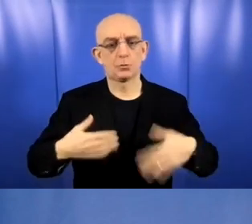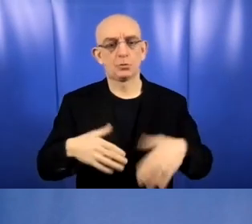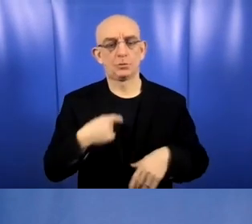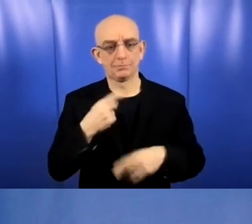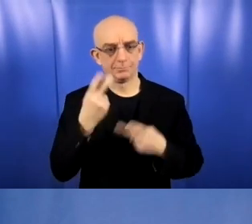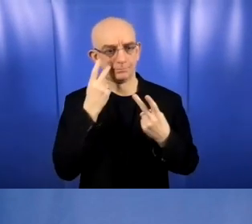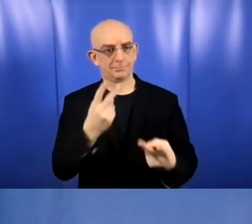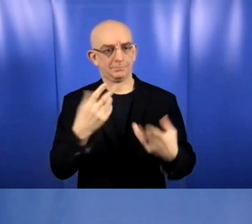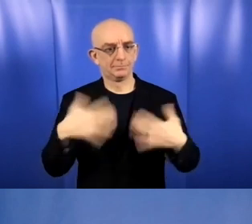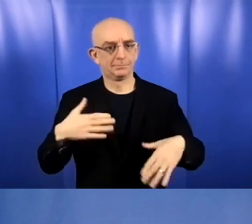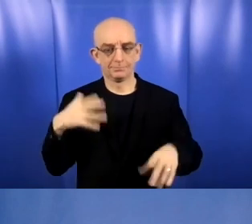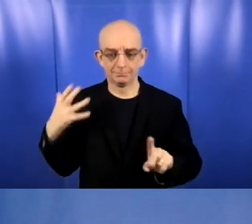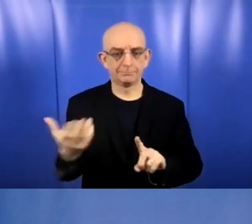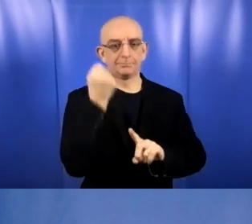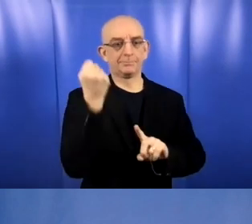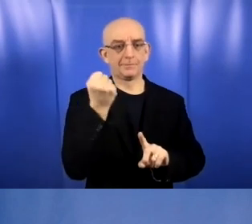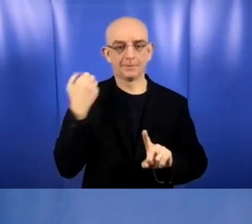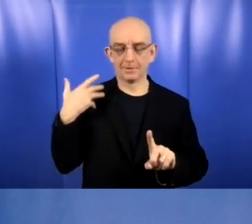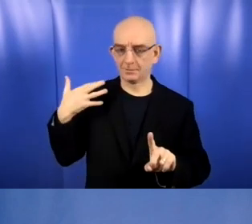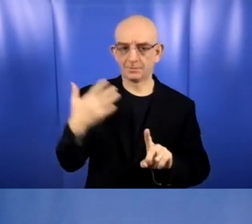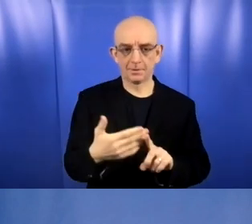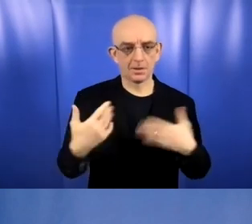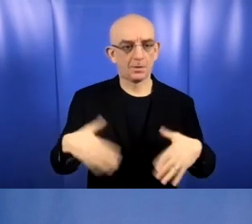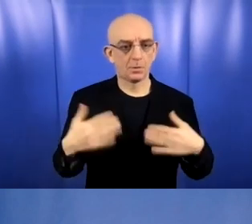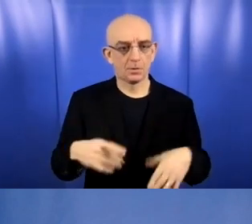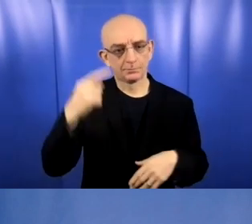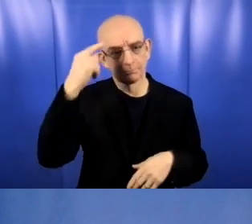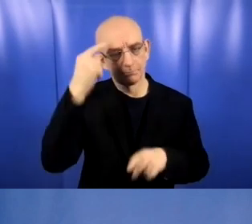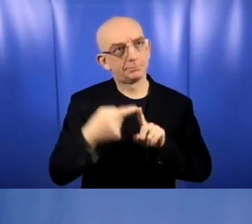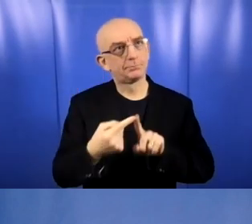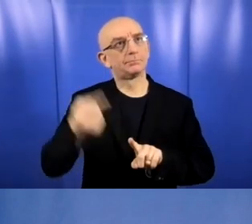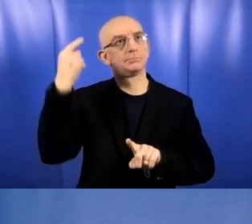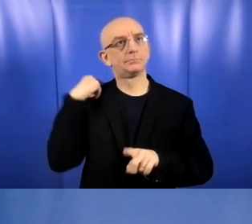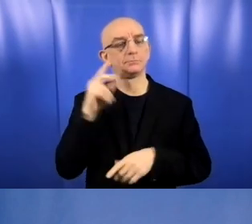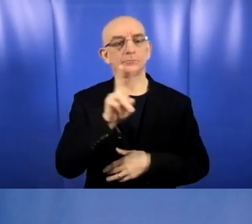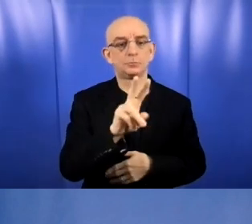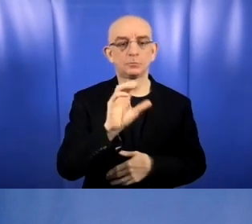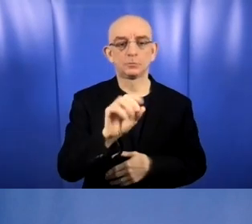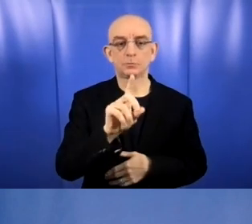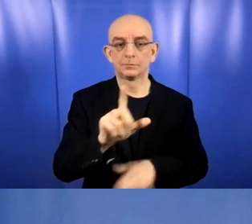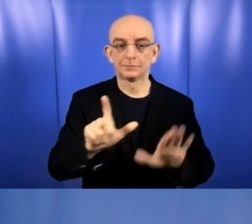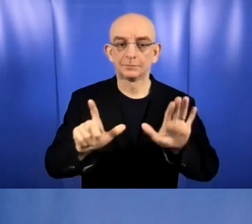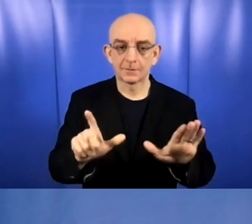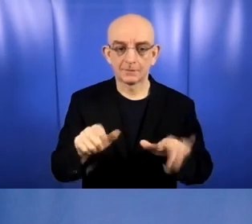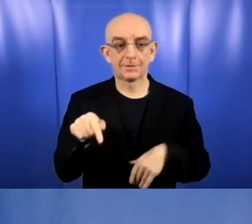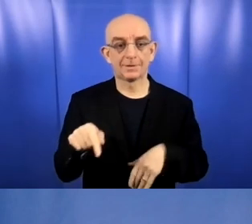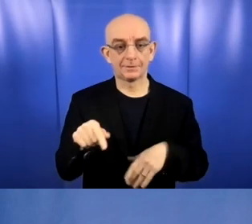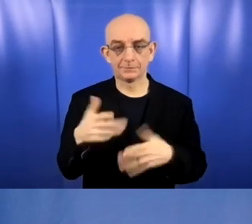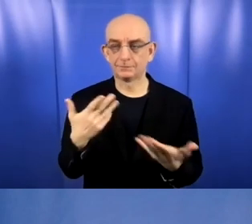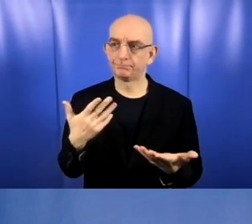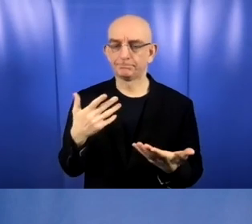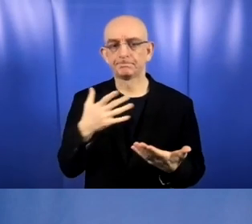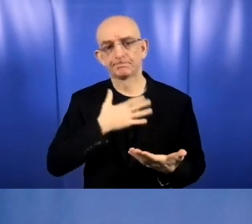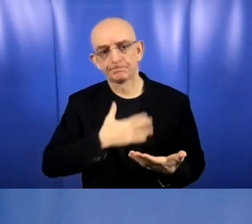this conference was first sort of discussed. I'll turn now to